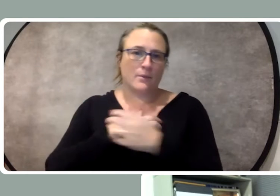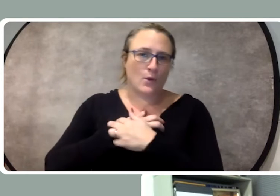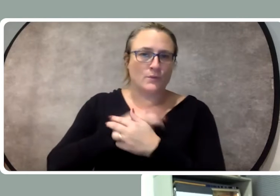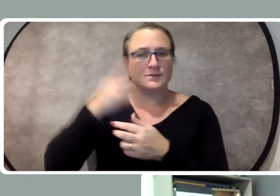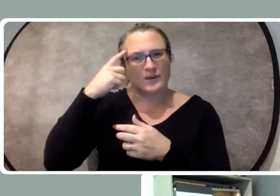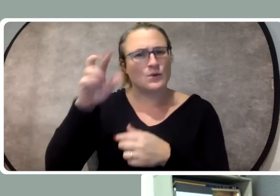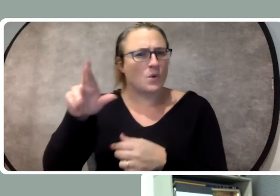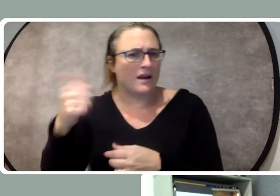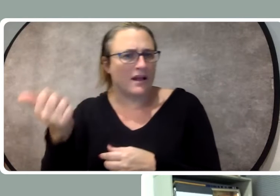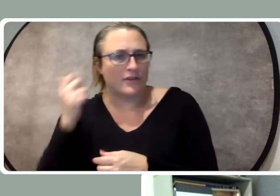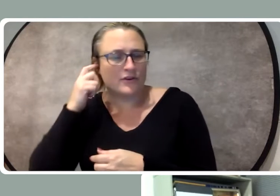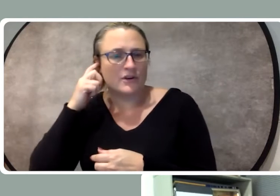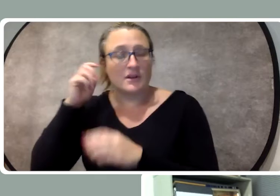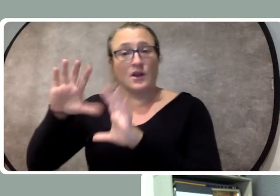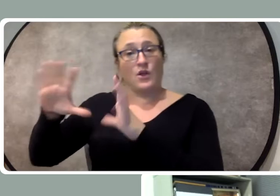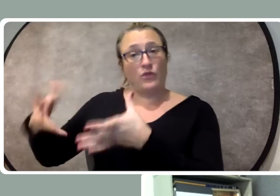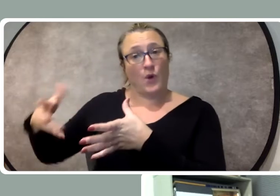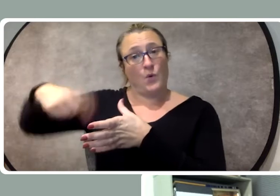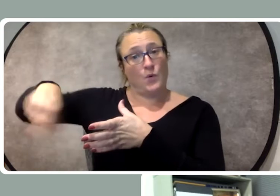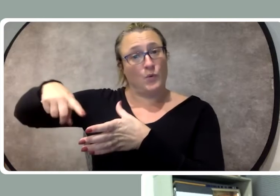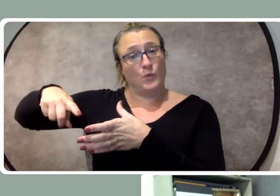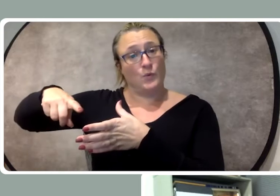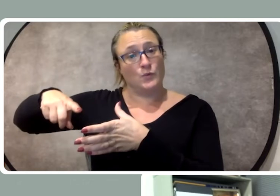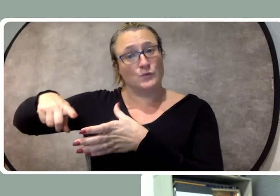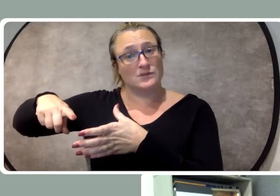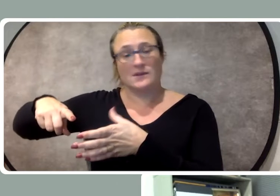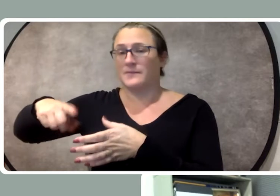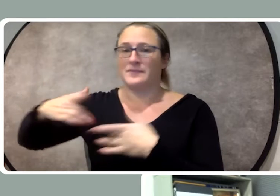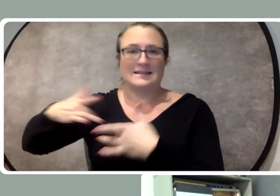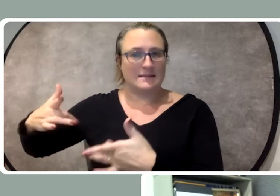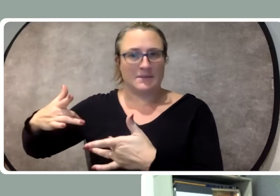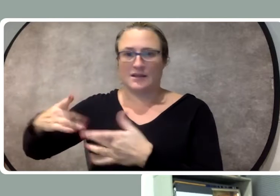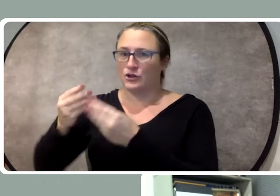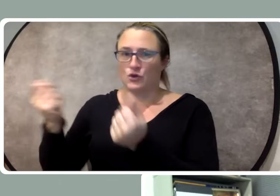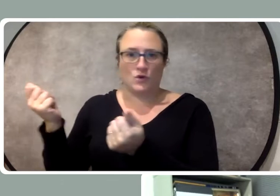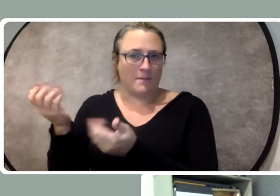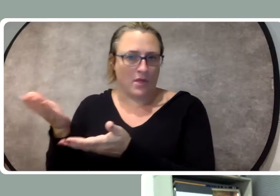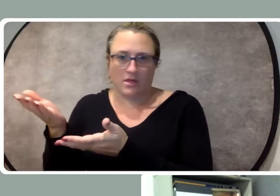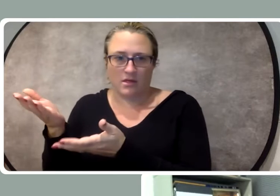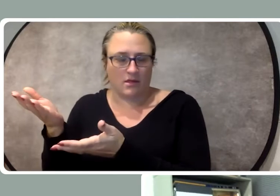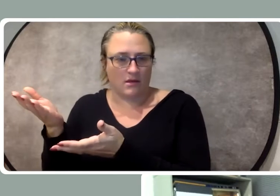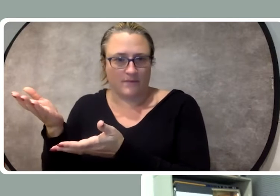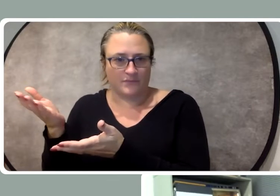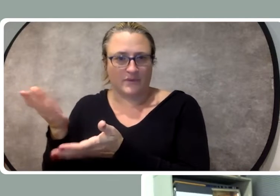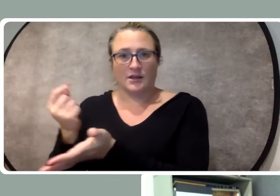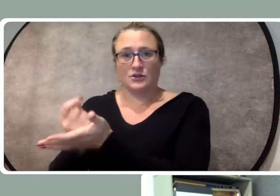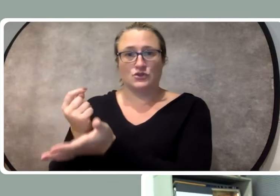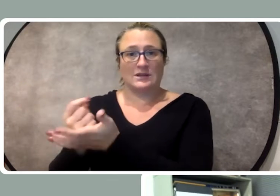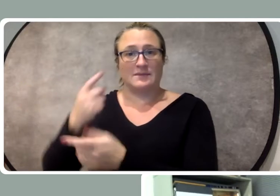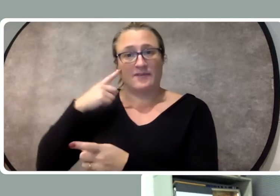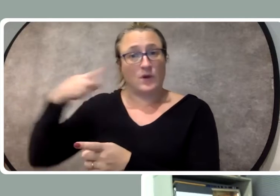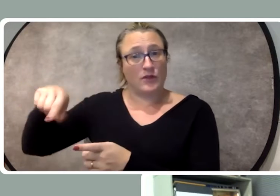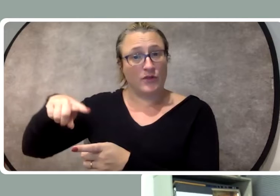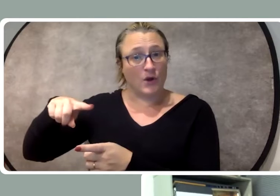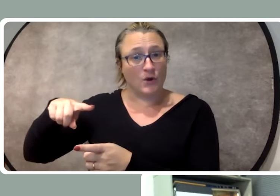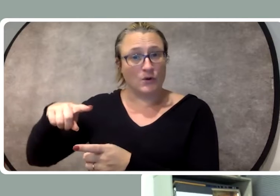brain. Those ones typically are not curable. So the treatment for those ones is to keep